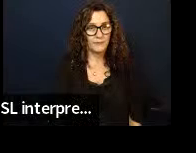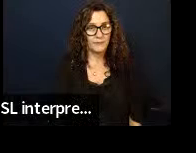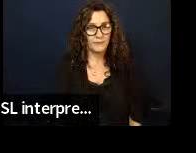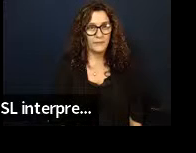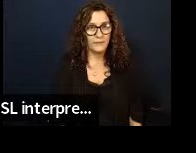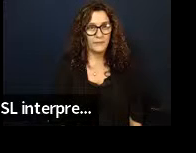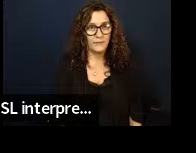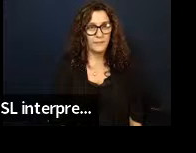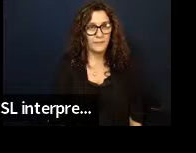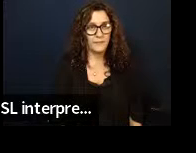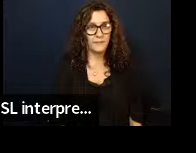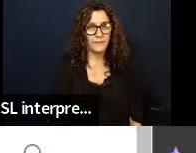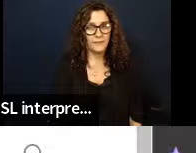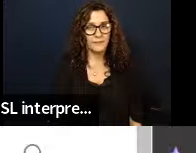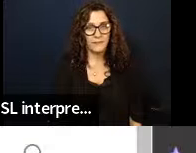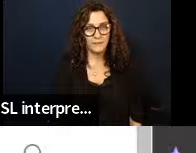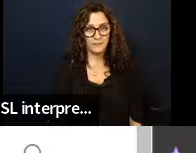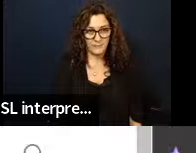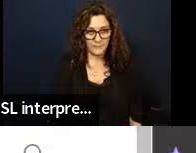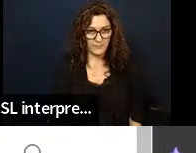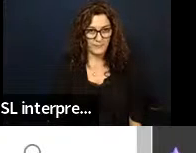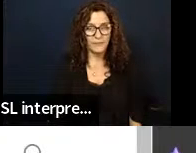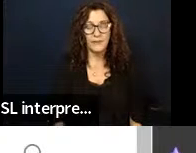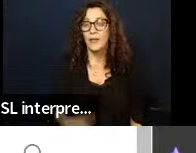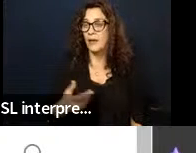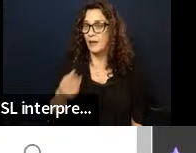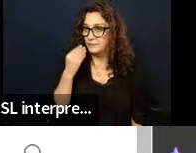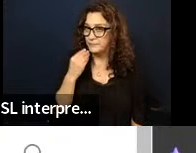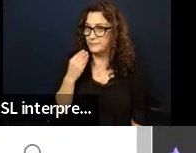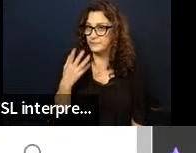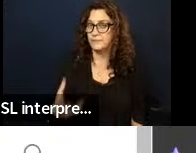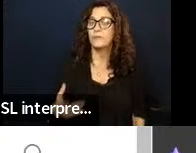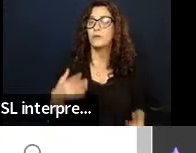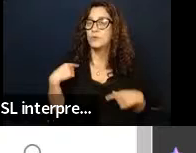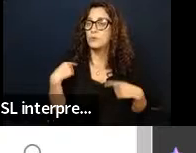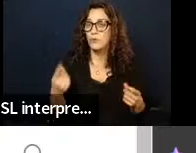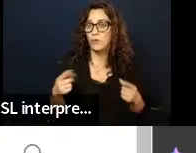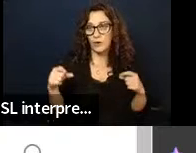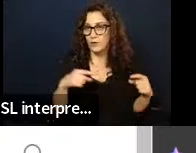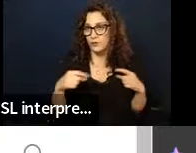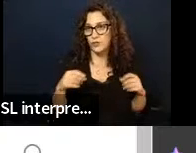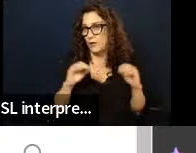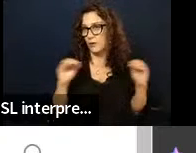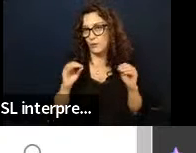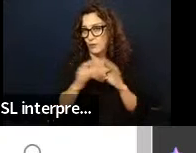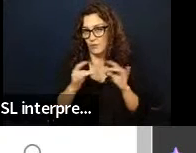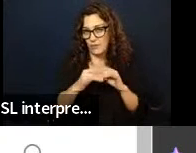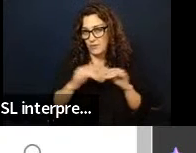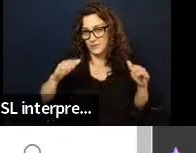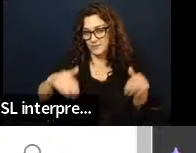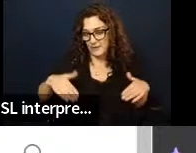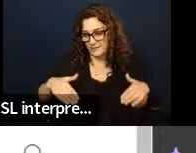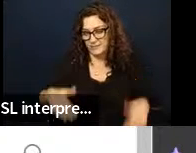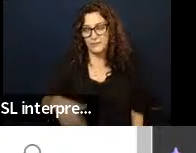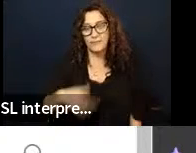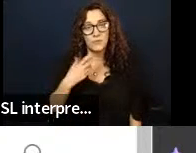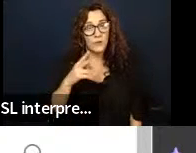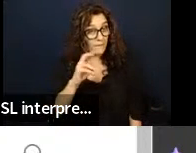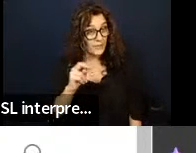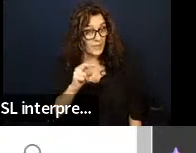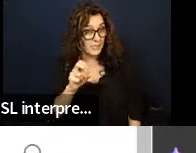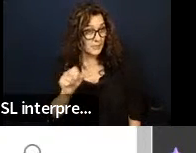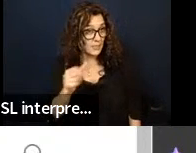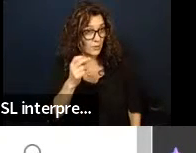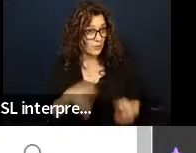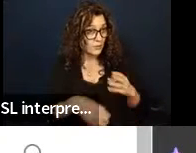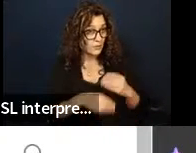All right. I was just letting you know, nothing has come in through the chat at this time. Vanessa, did you have anything